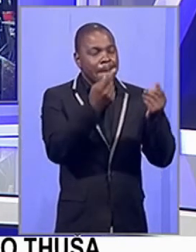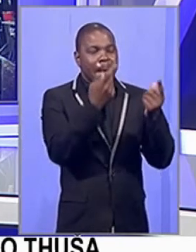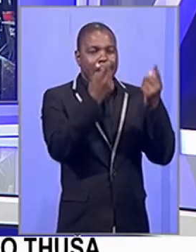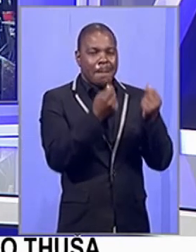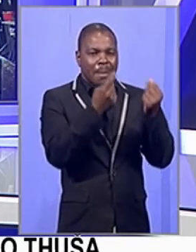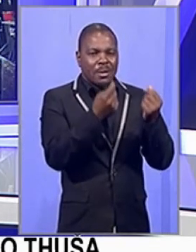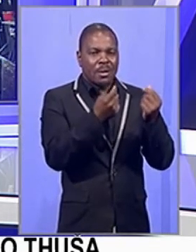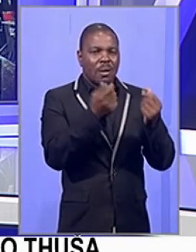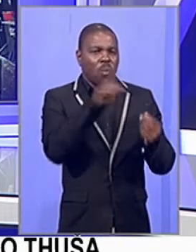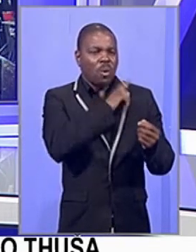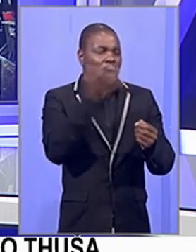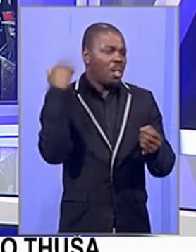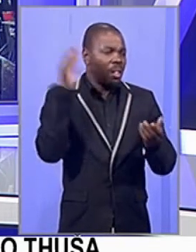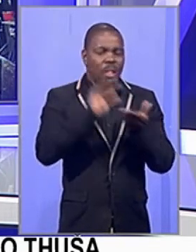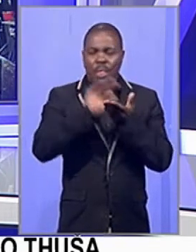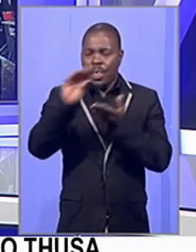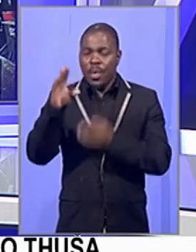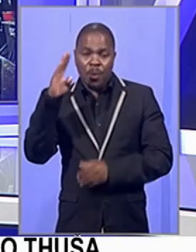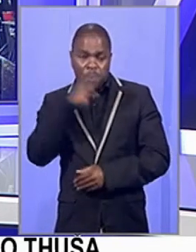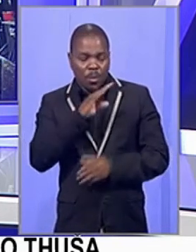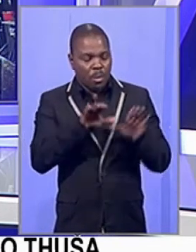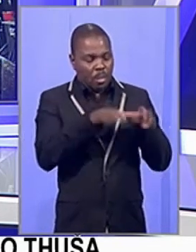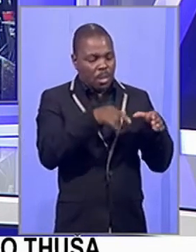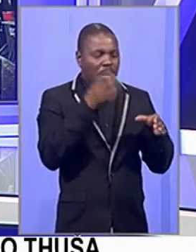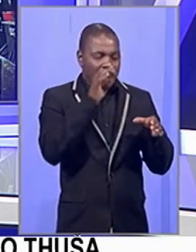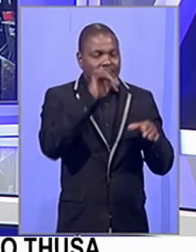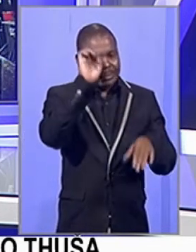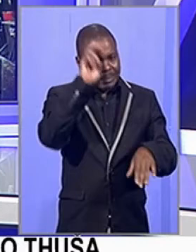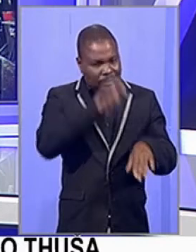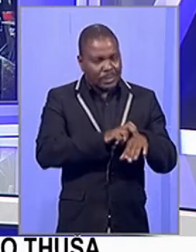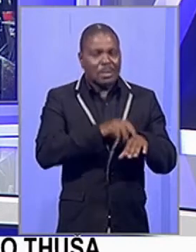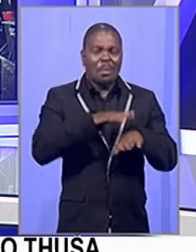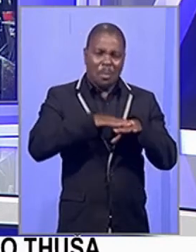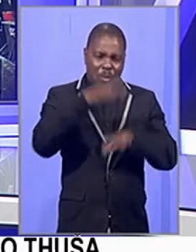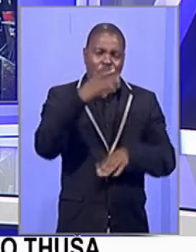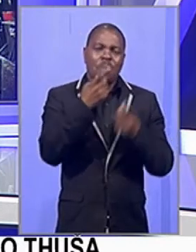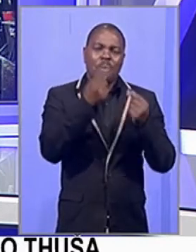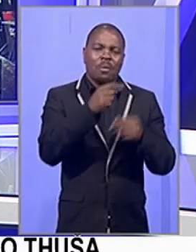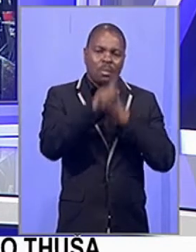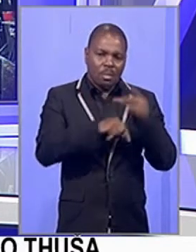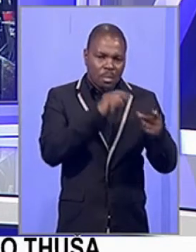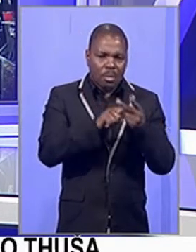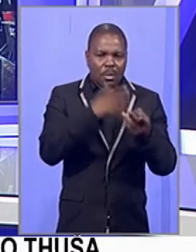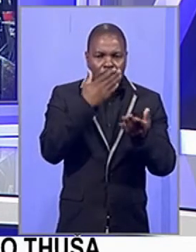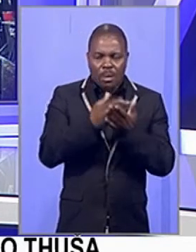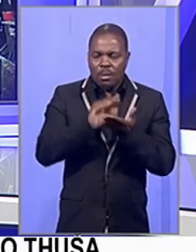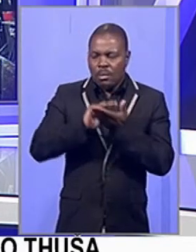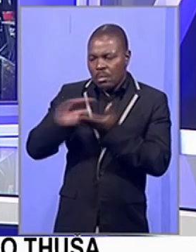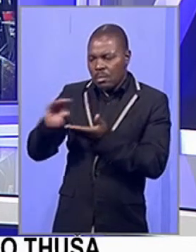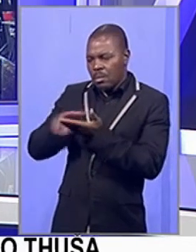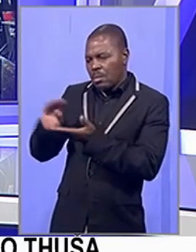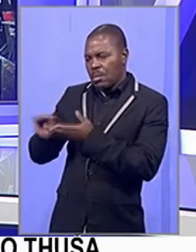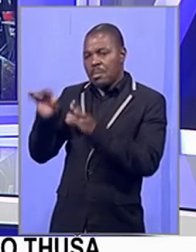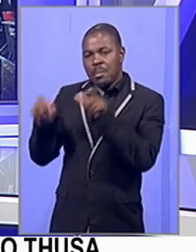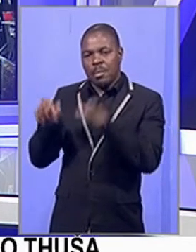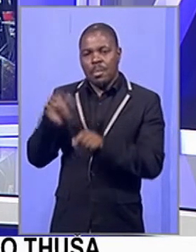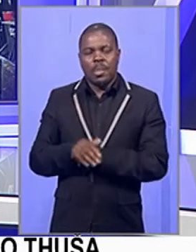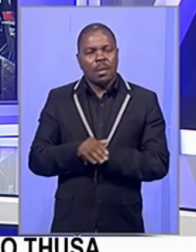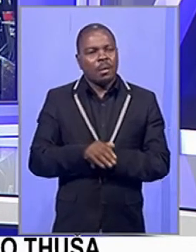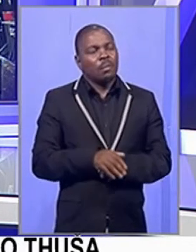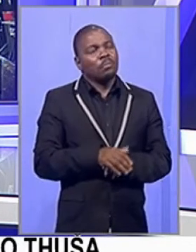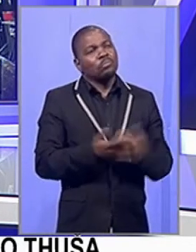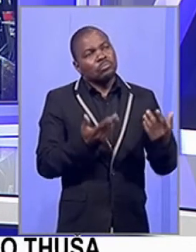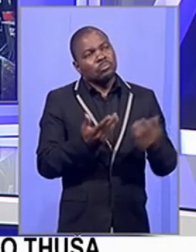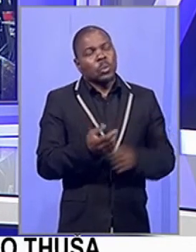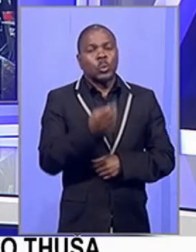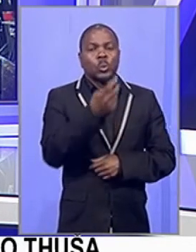mošomo yeo e sa lefelelwago, ba re ba sa hloka tšhelete ye nngwe go phethagatša ditlamo tša bona. Tšhelete ya go lekana